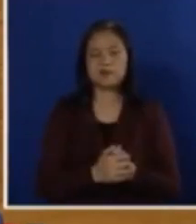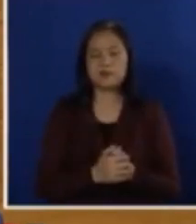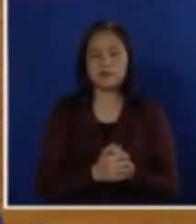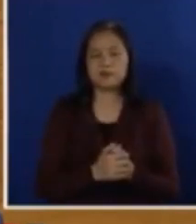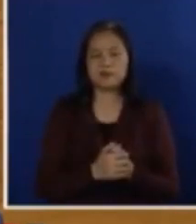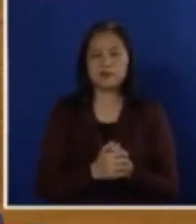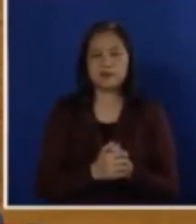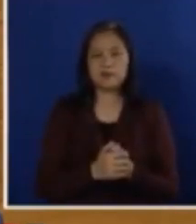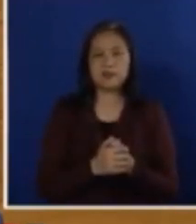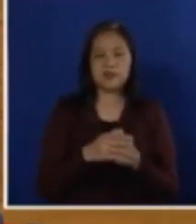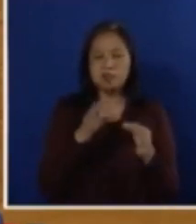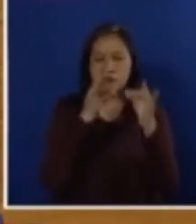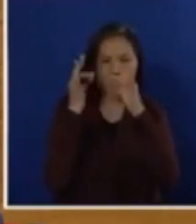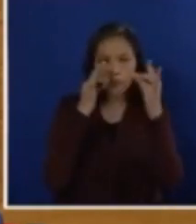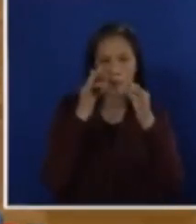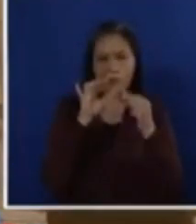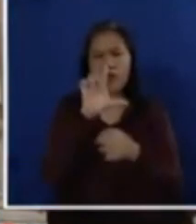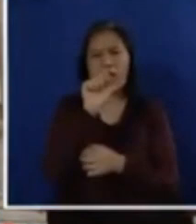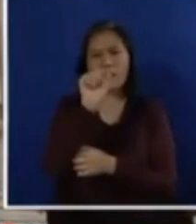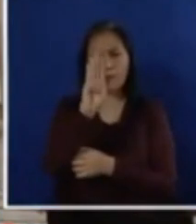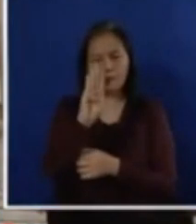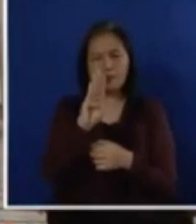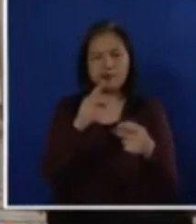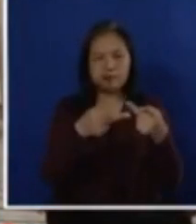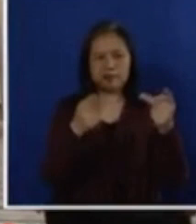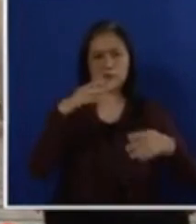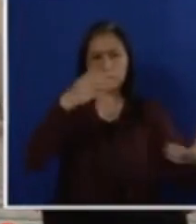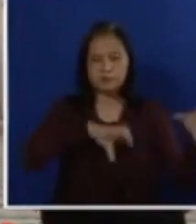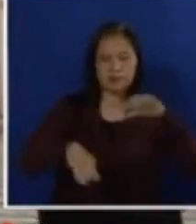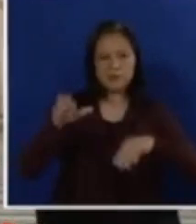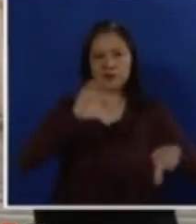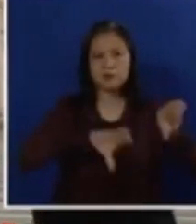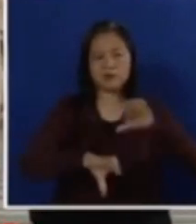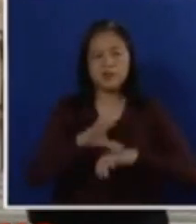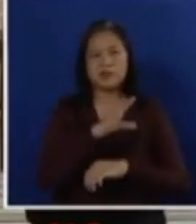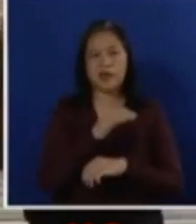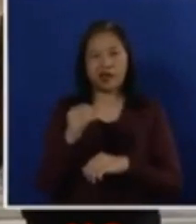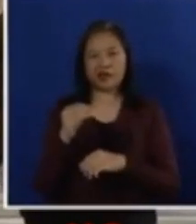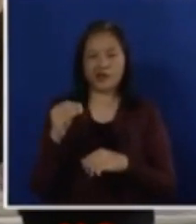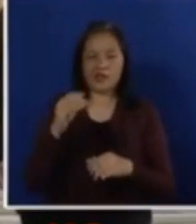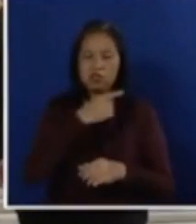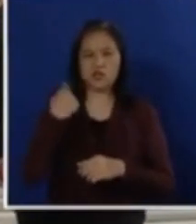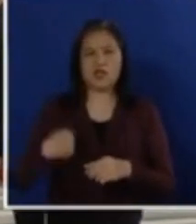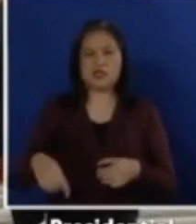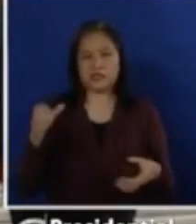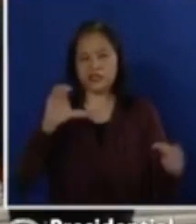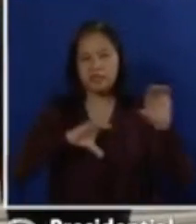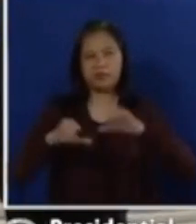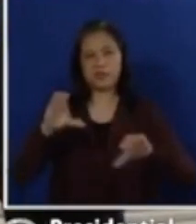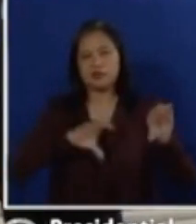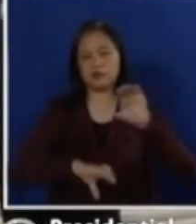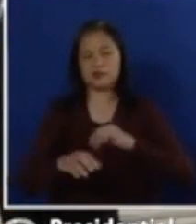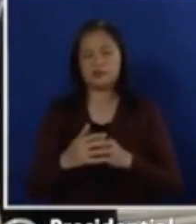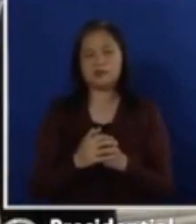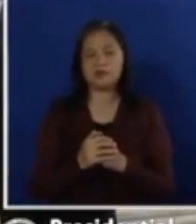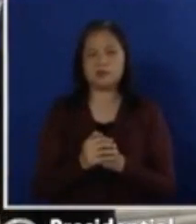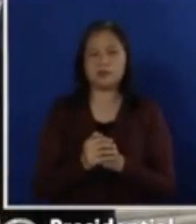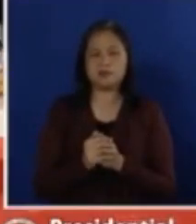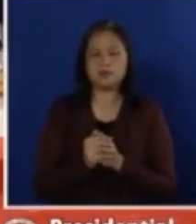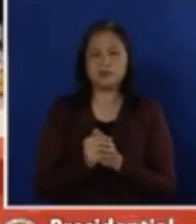clandestine Shebo laboratories and the arrest of Chinese chemists with the Dragon